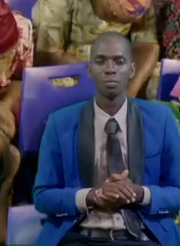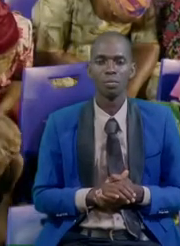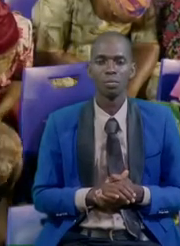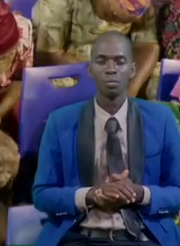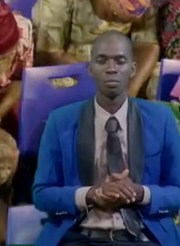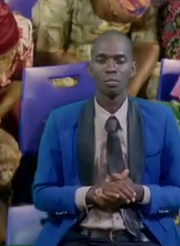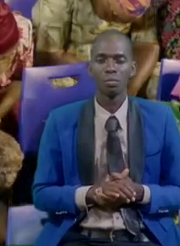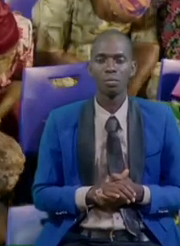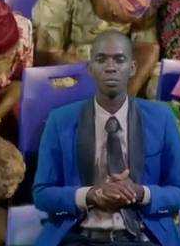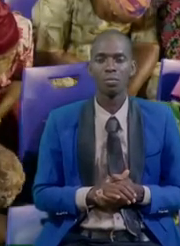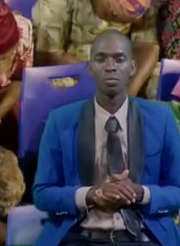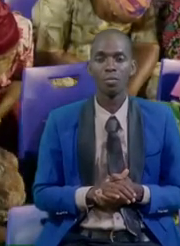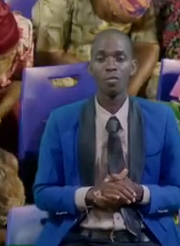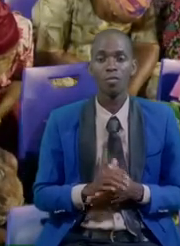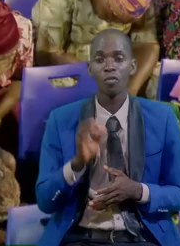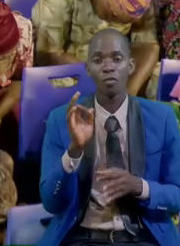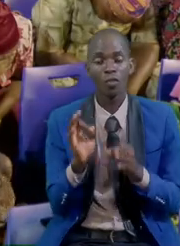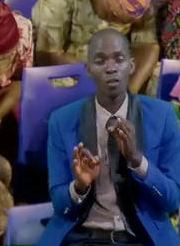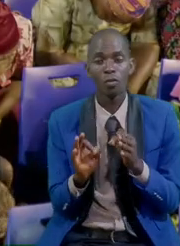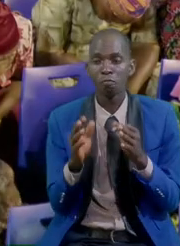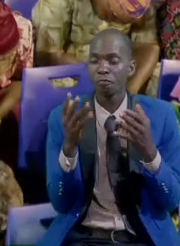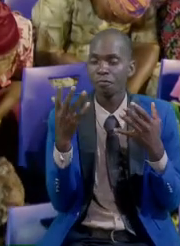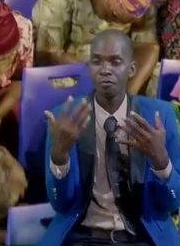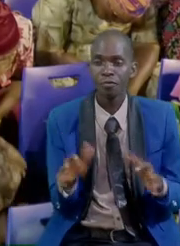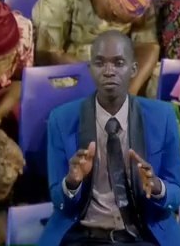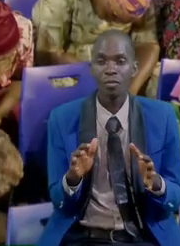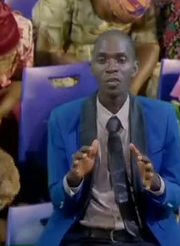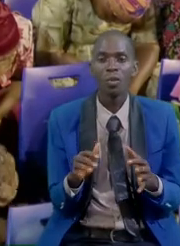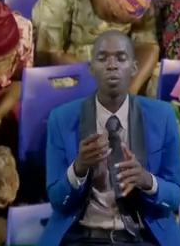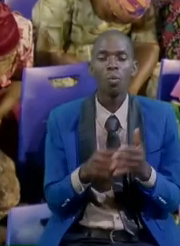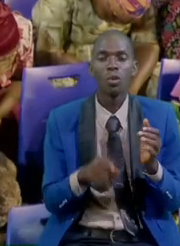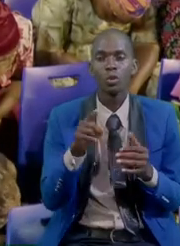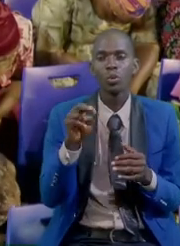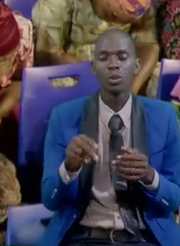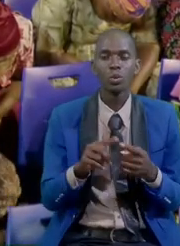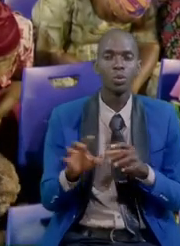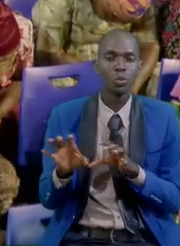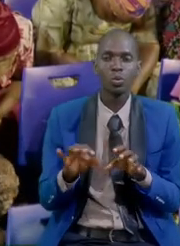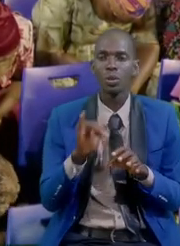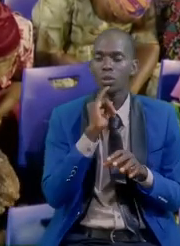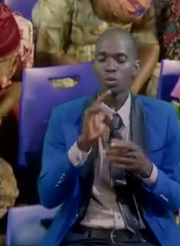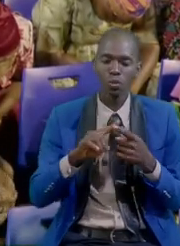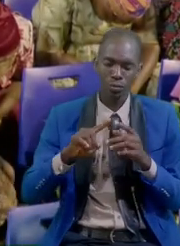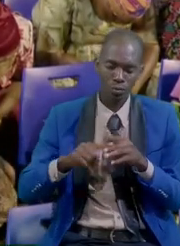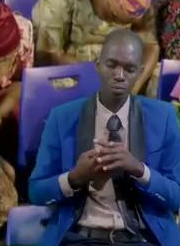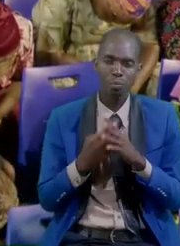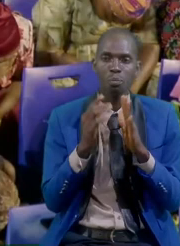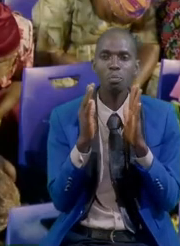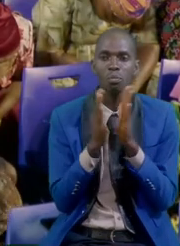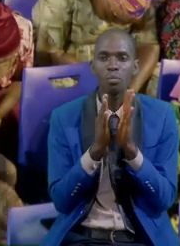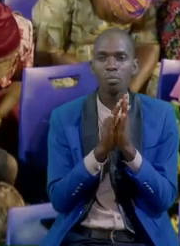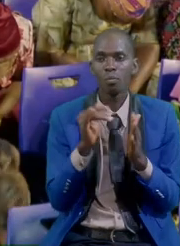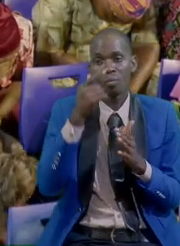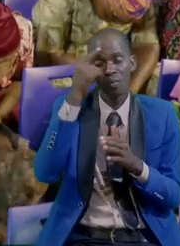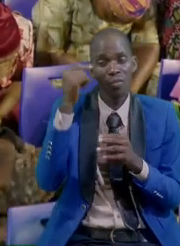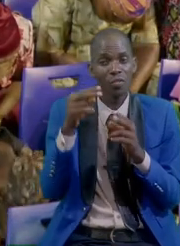If they are true with you, what you just need to do is start praying, because very soon